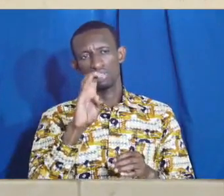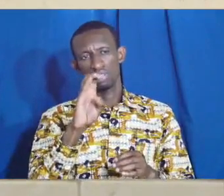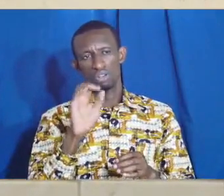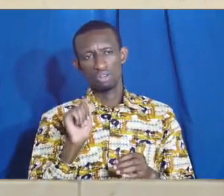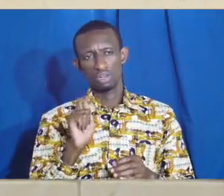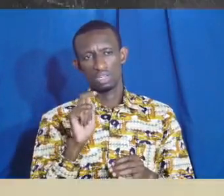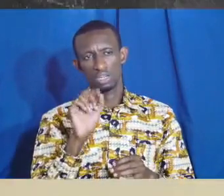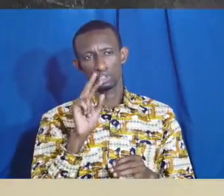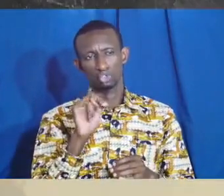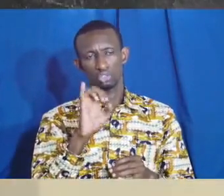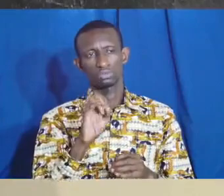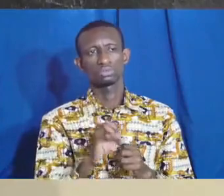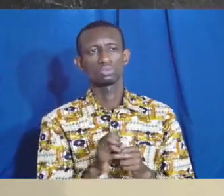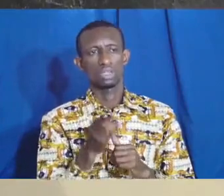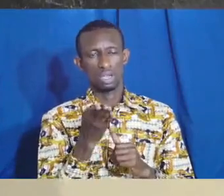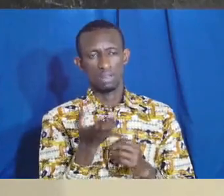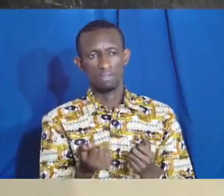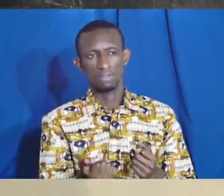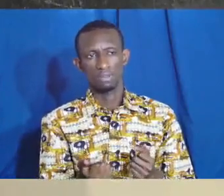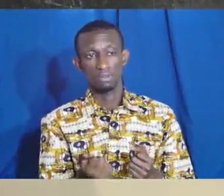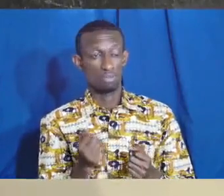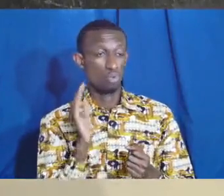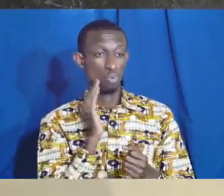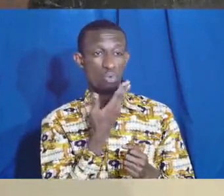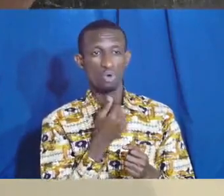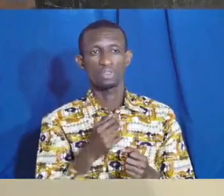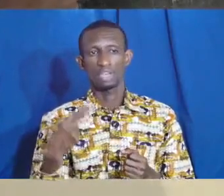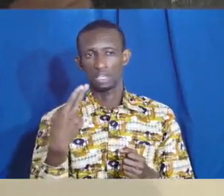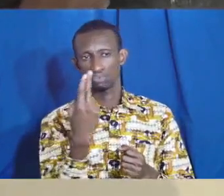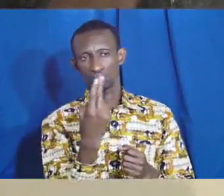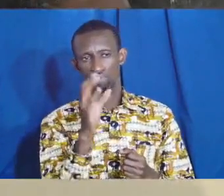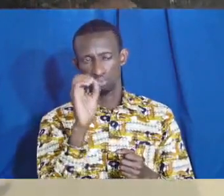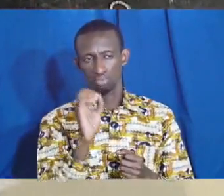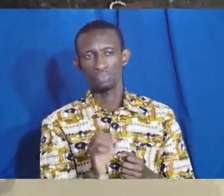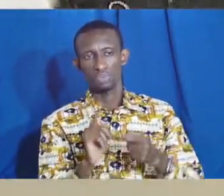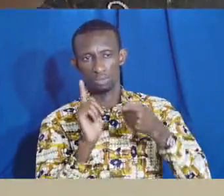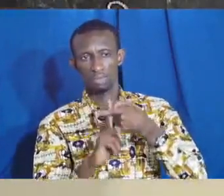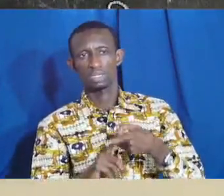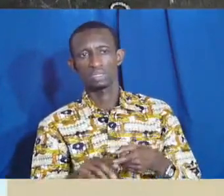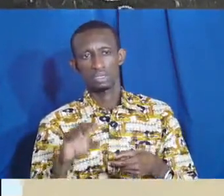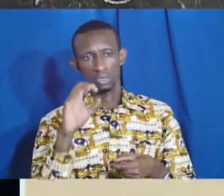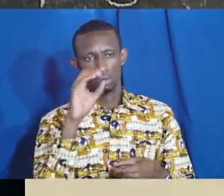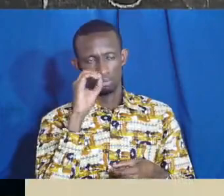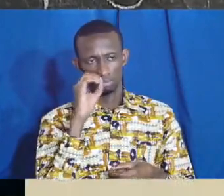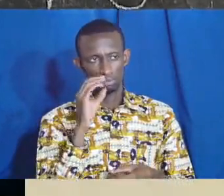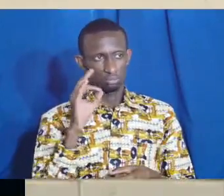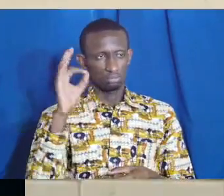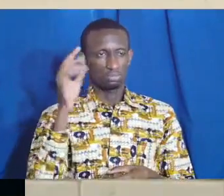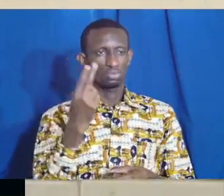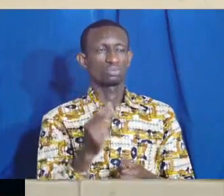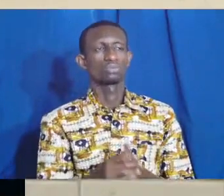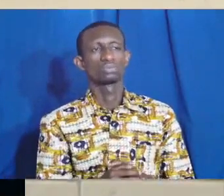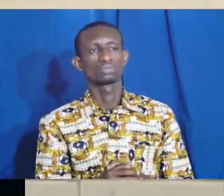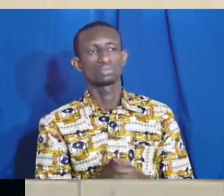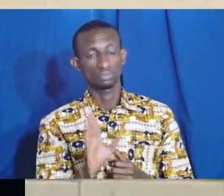and there you have to get water, a liquid, then plus oxygen gas. So as you increase